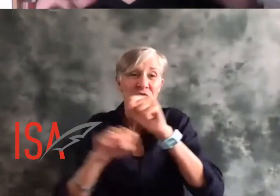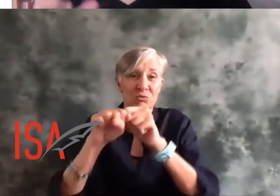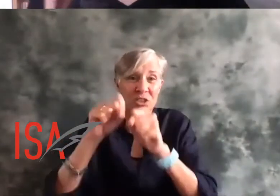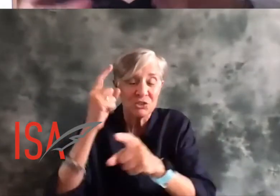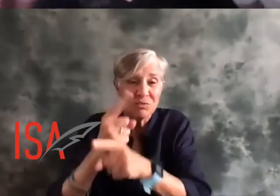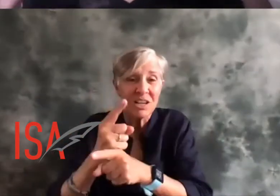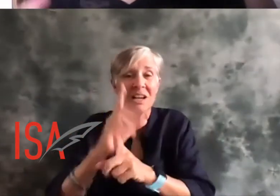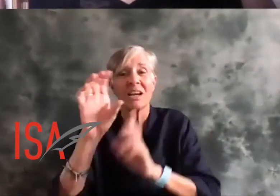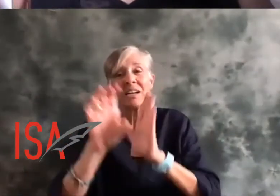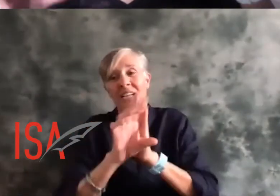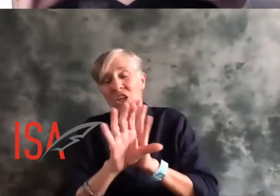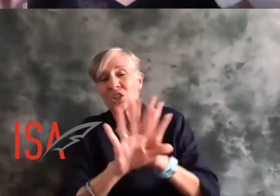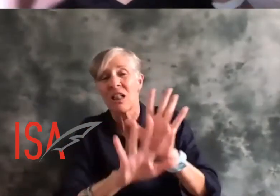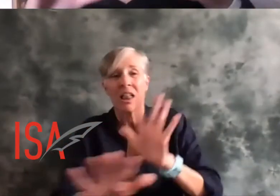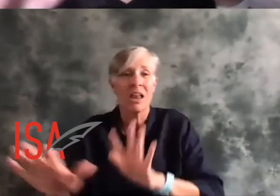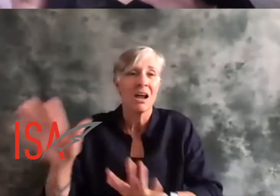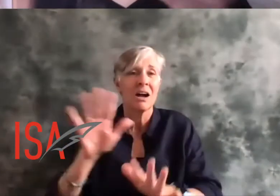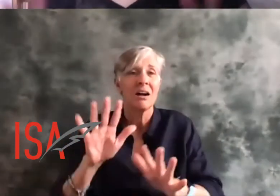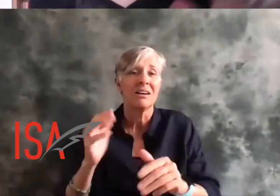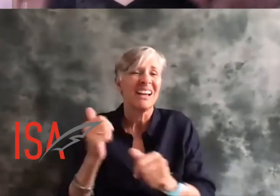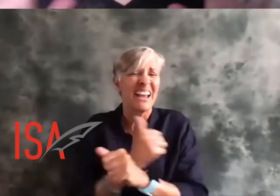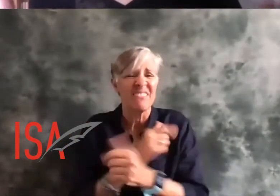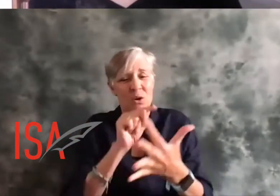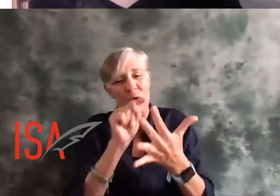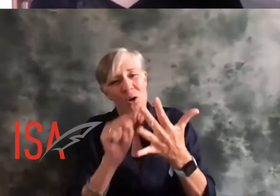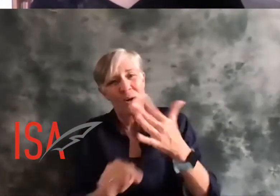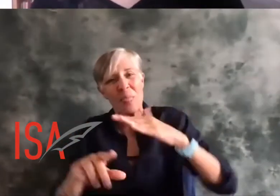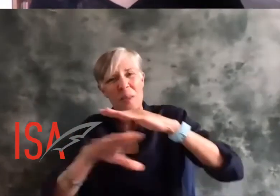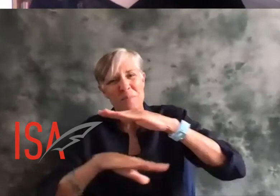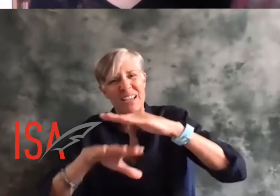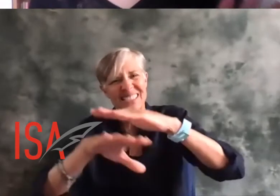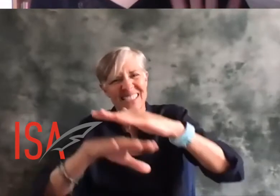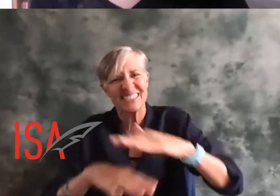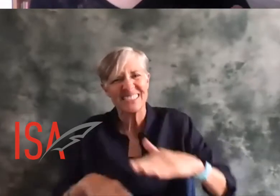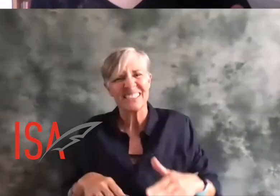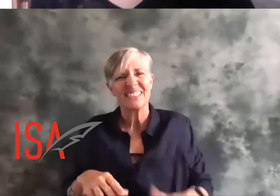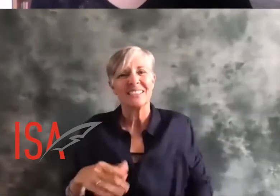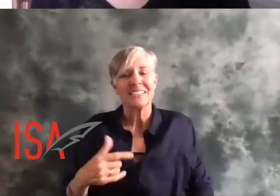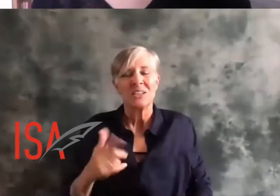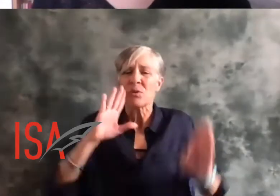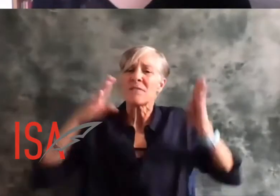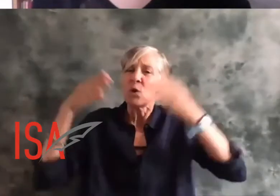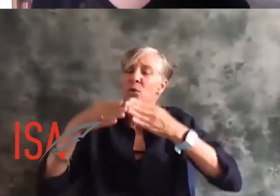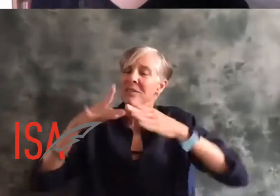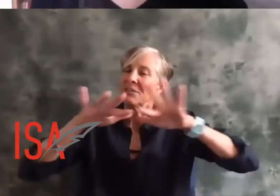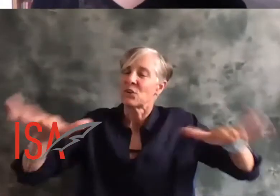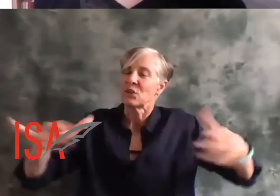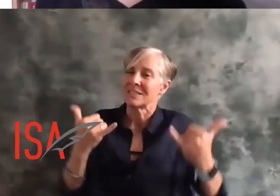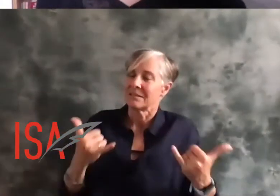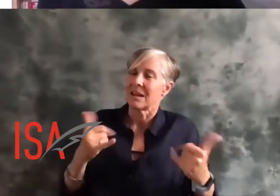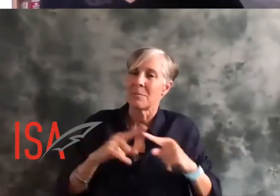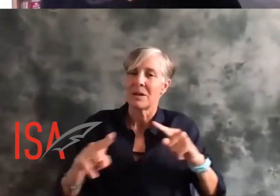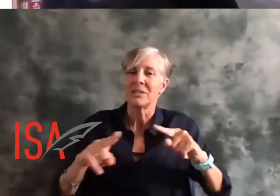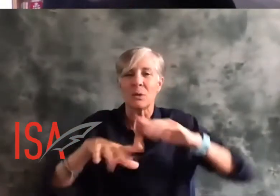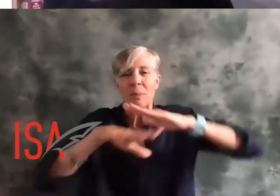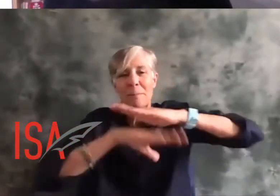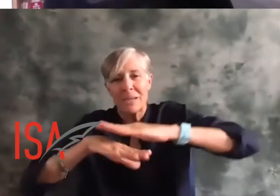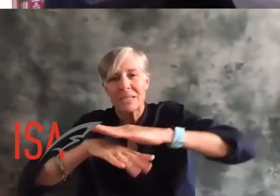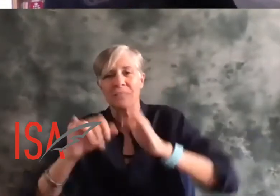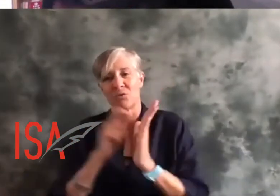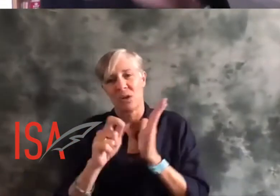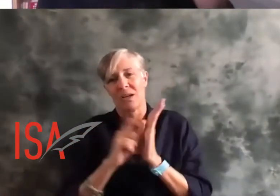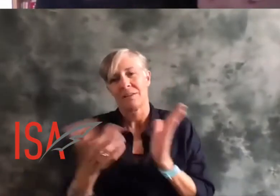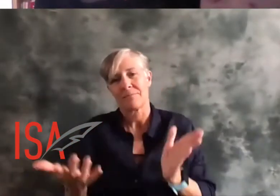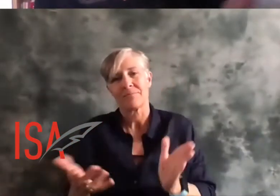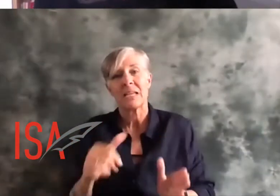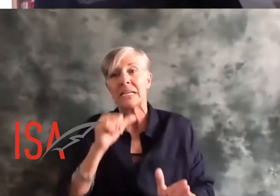and the characterization is right, and all those basics that we're kind of skipping over because we're focusing on diversity inclusion. But it's not